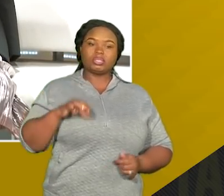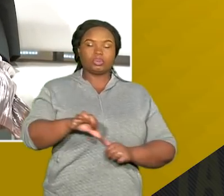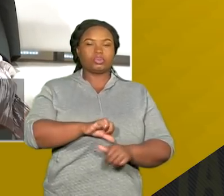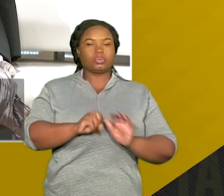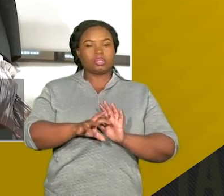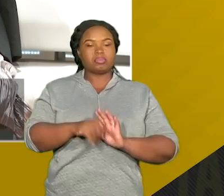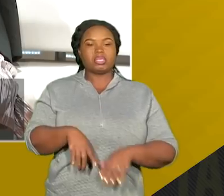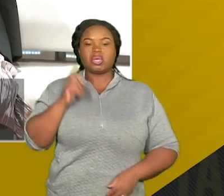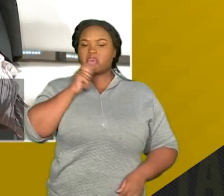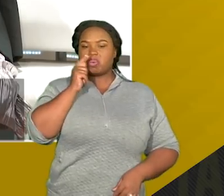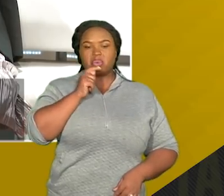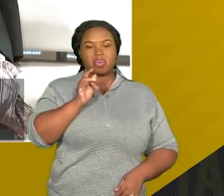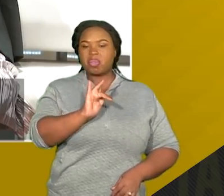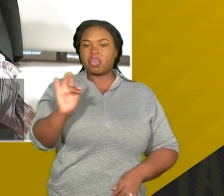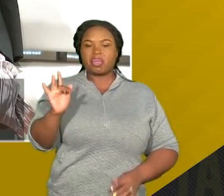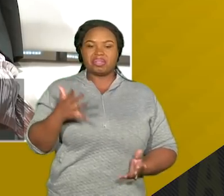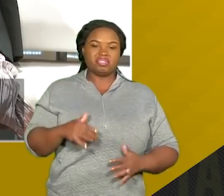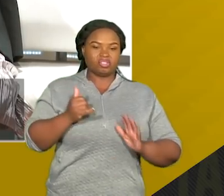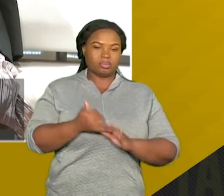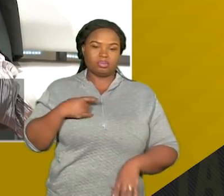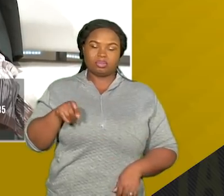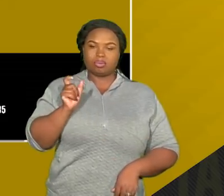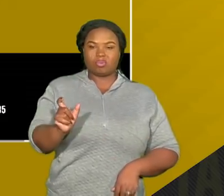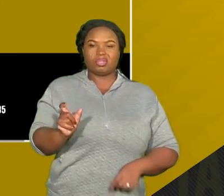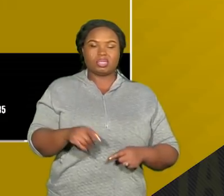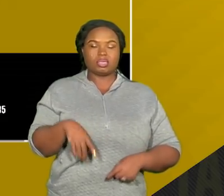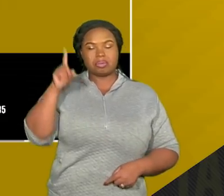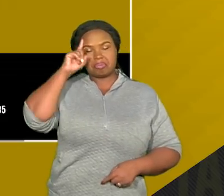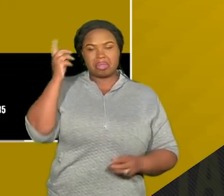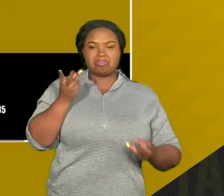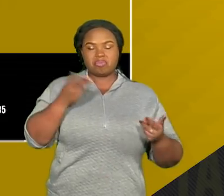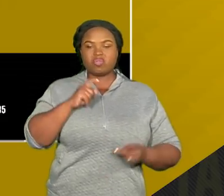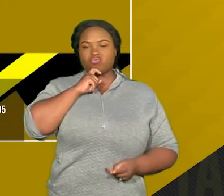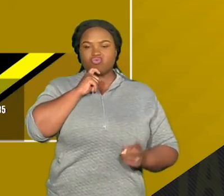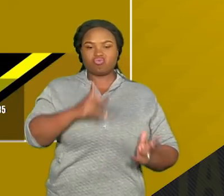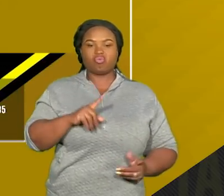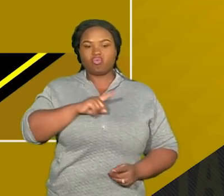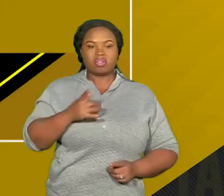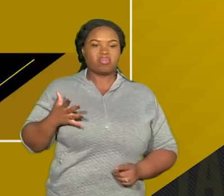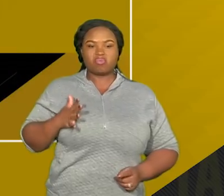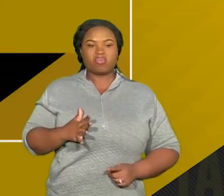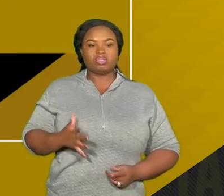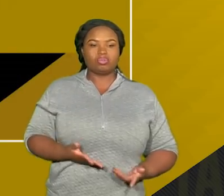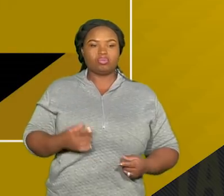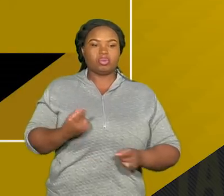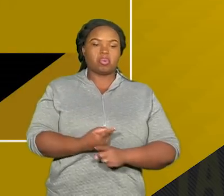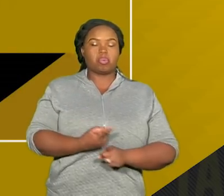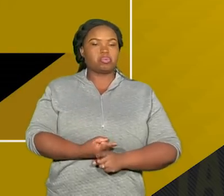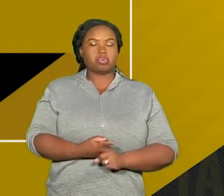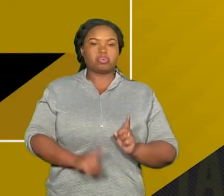social media, witchcraft doesn't exist. It's just a weapon black people use to excuse their failures from comfort. Generally, this thing,